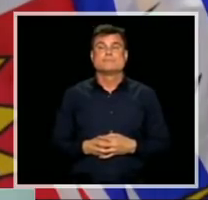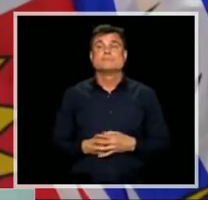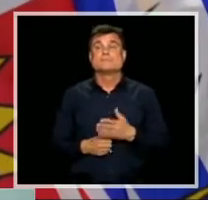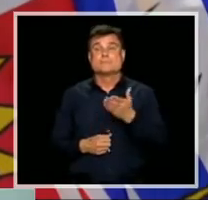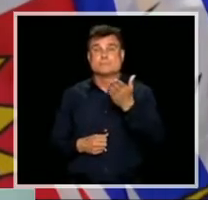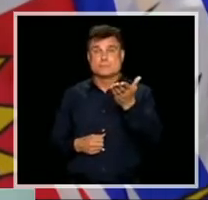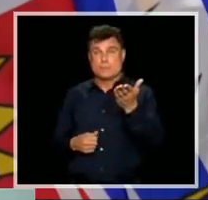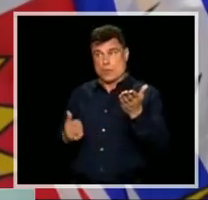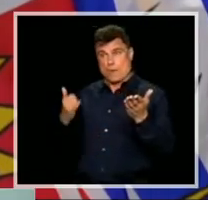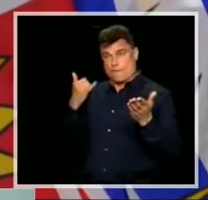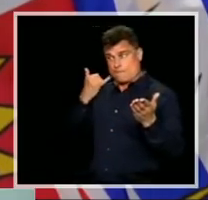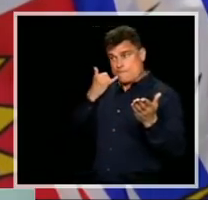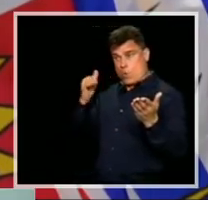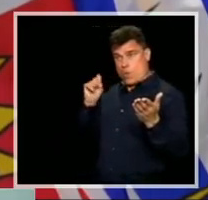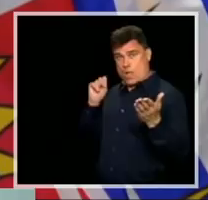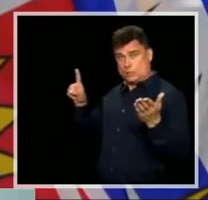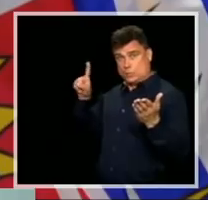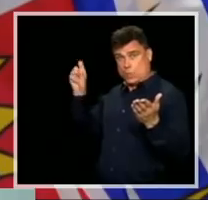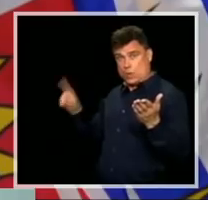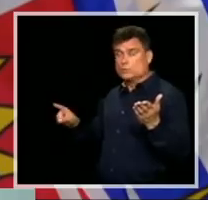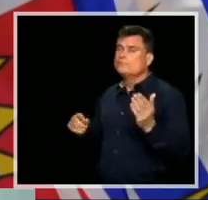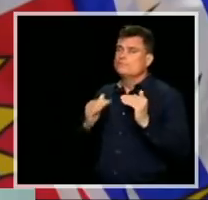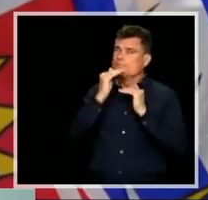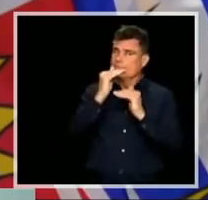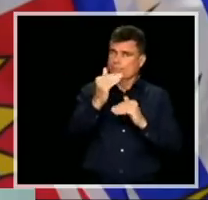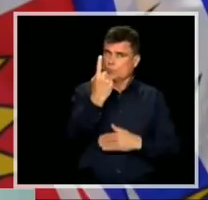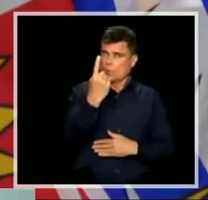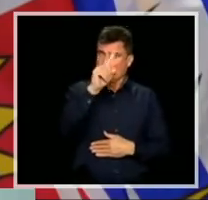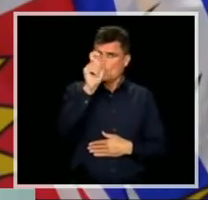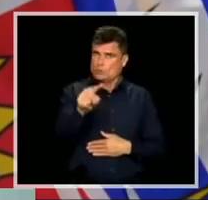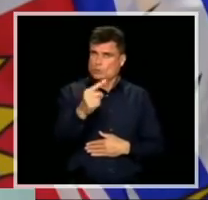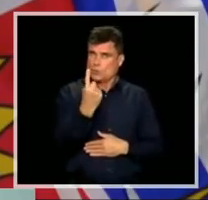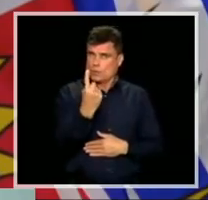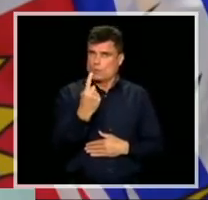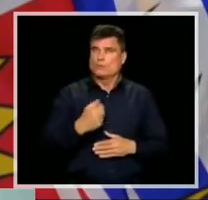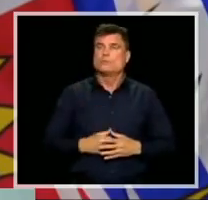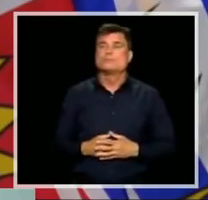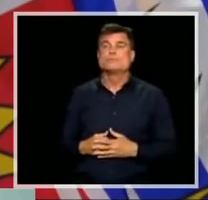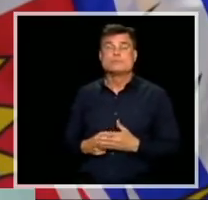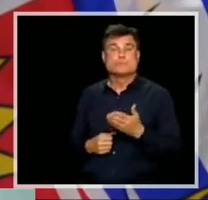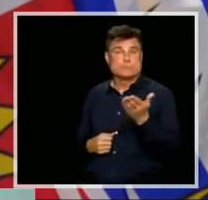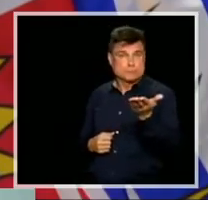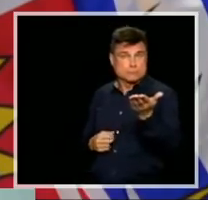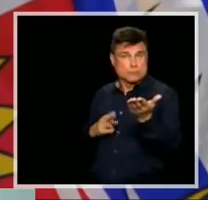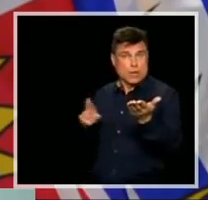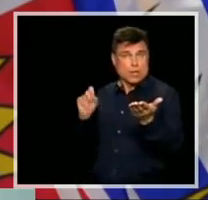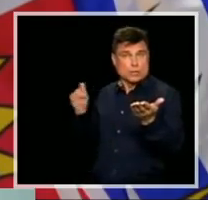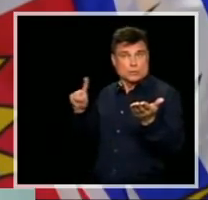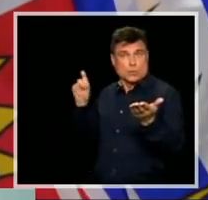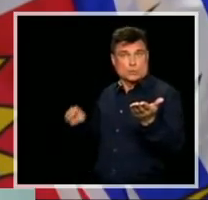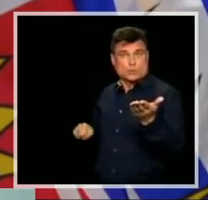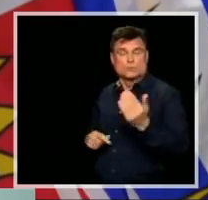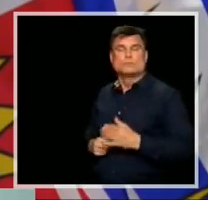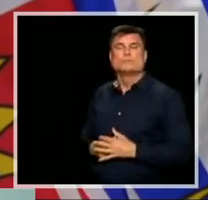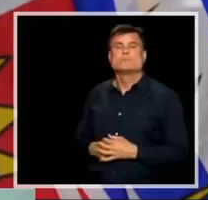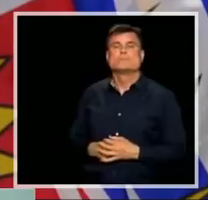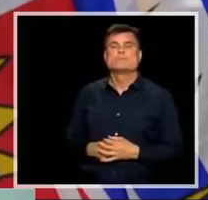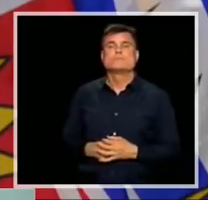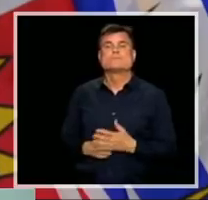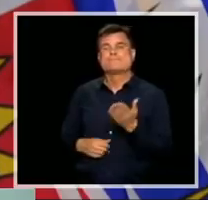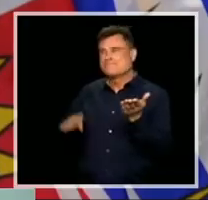so it was not unexpected in Quebec that small numbers of people would bring the virus into the